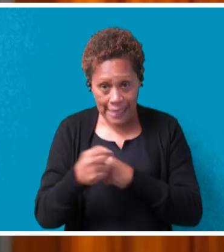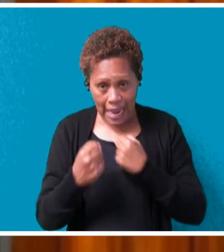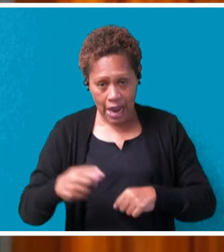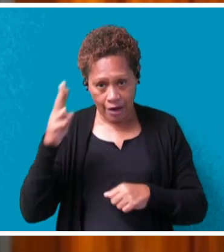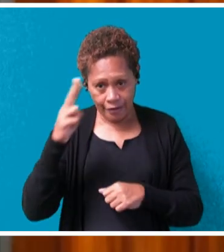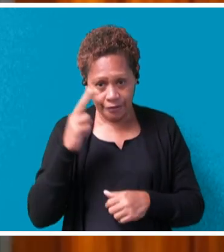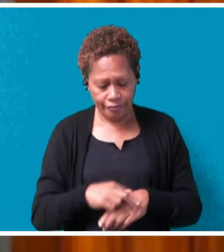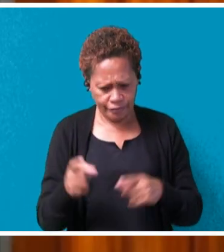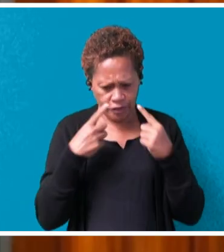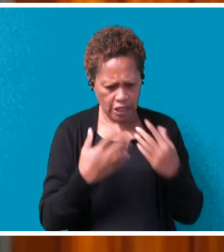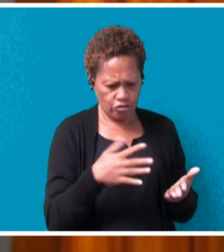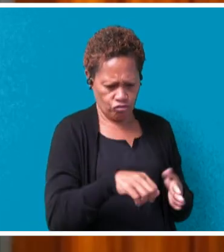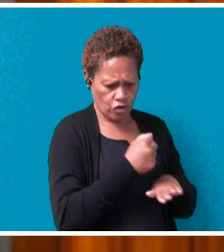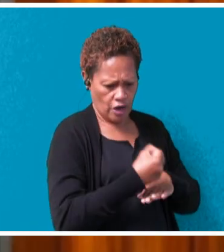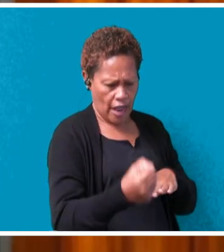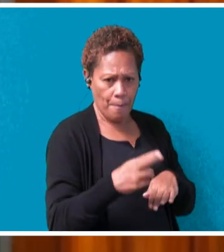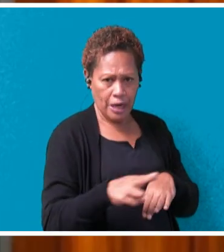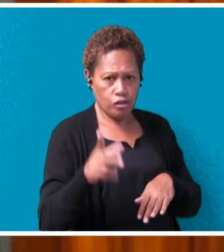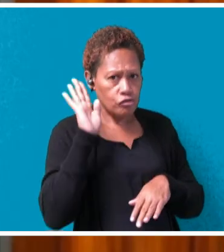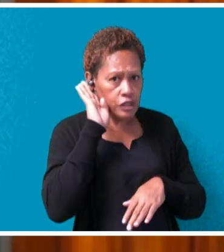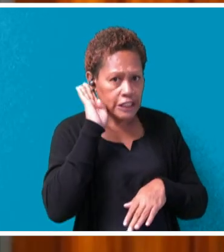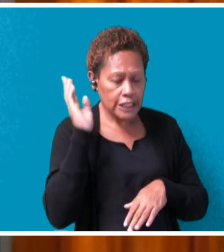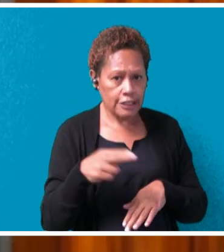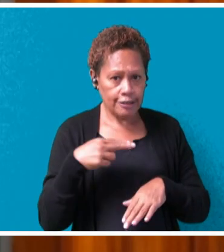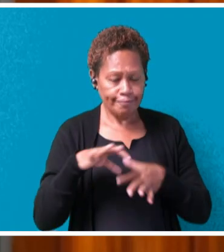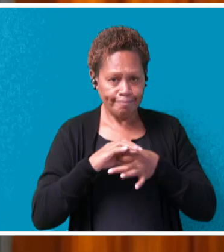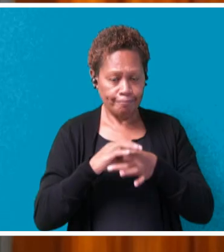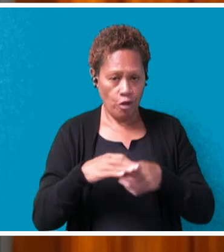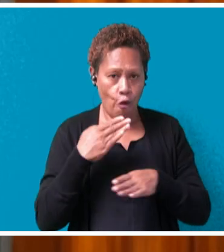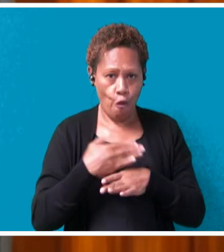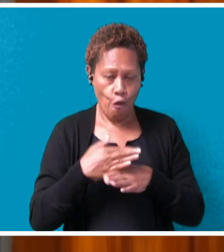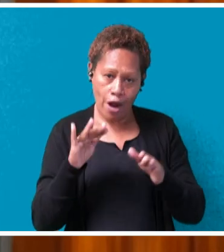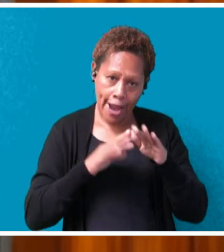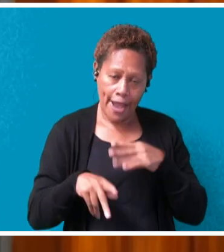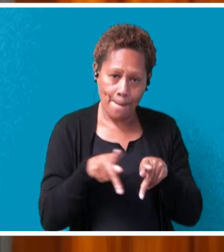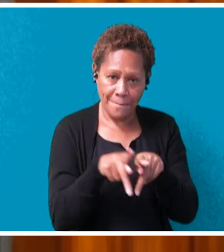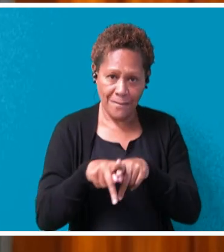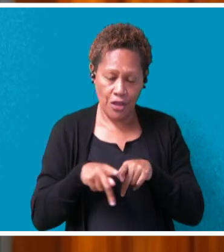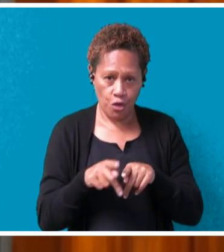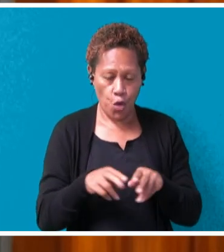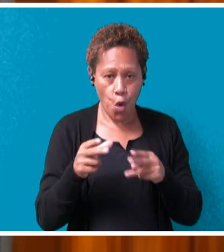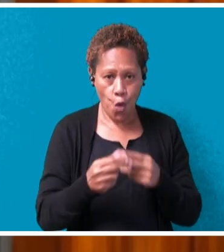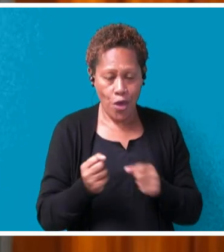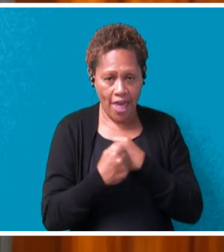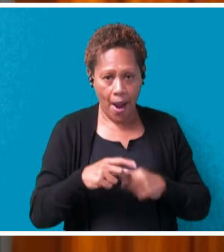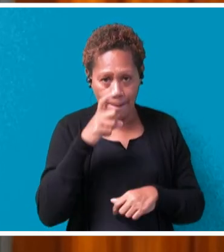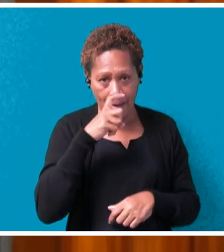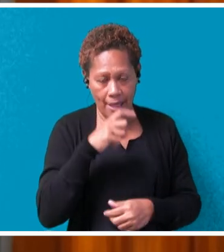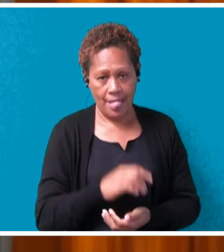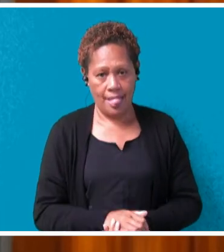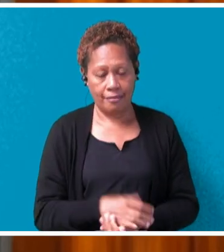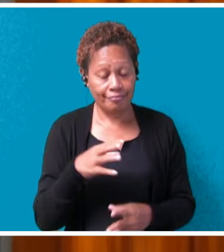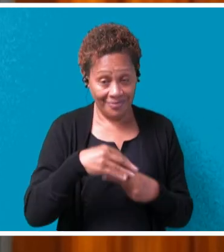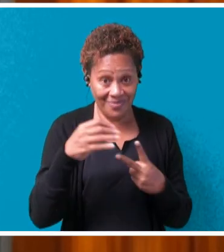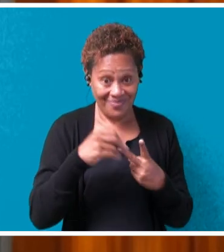demonstration of government's commitment to listening, engaging, and working in partnership with our citizens. We have been elected for